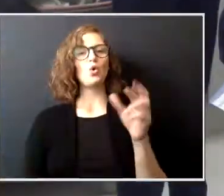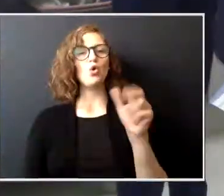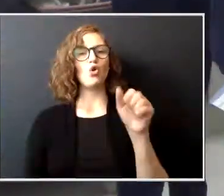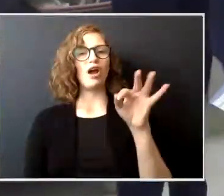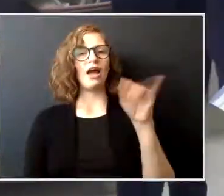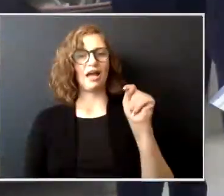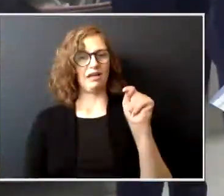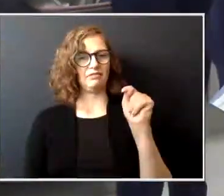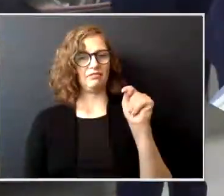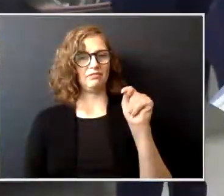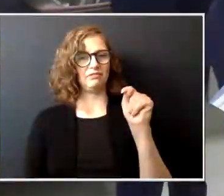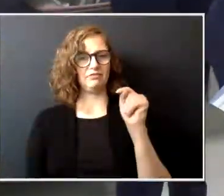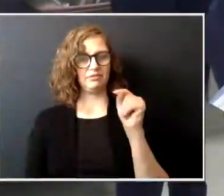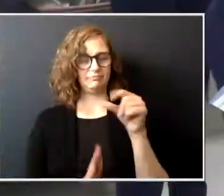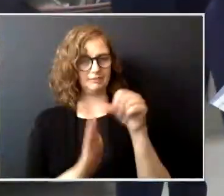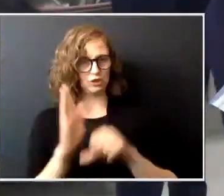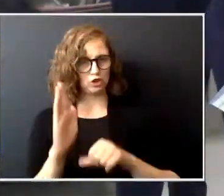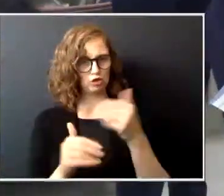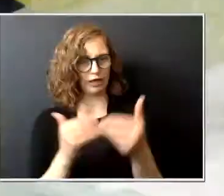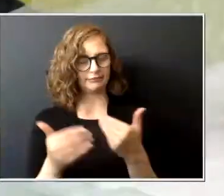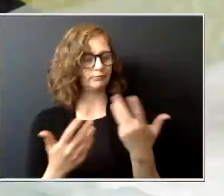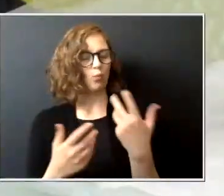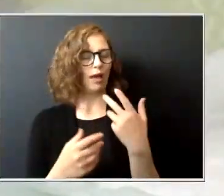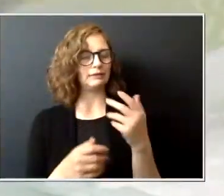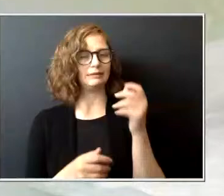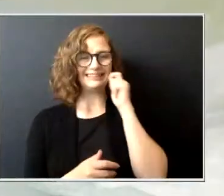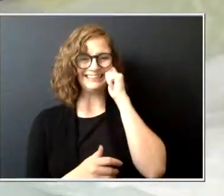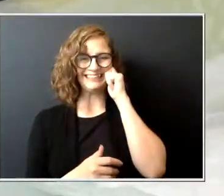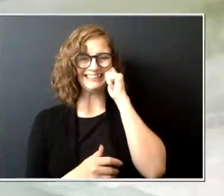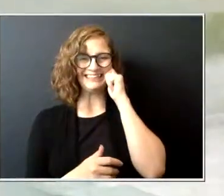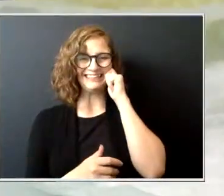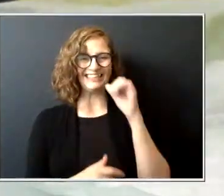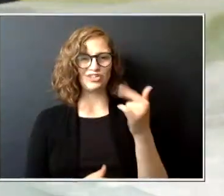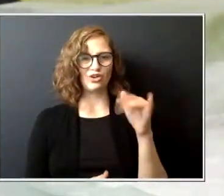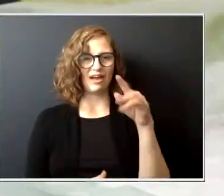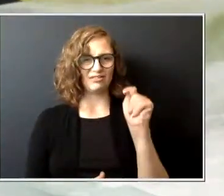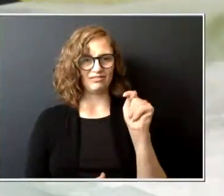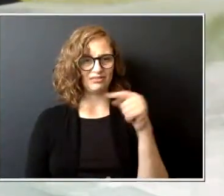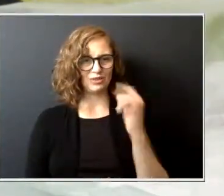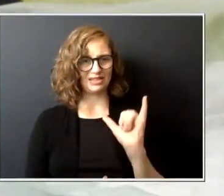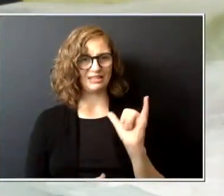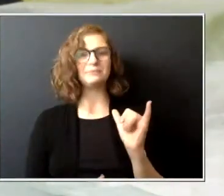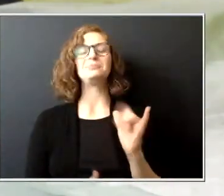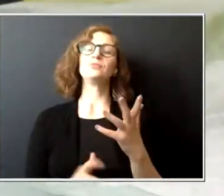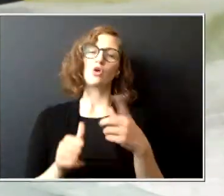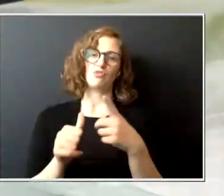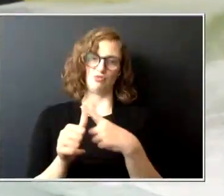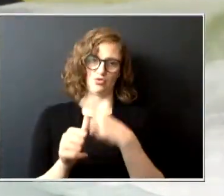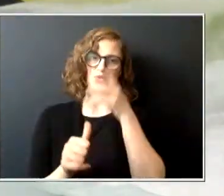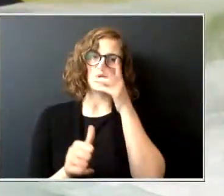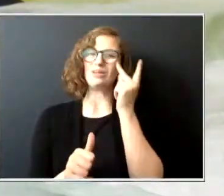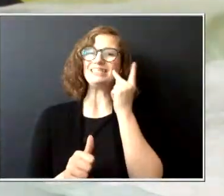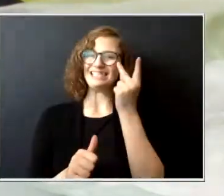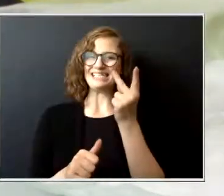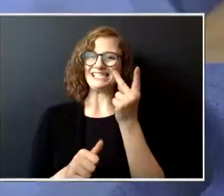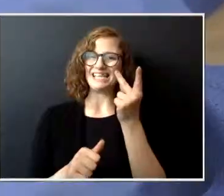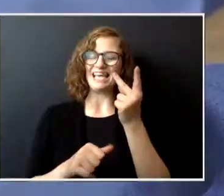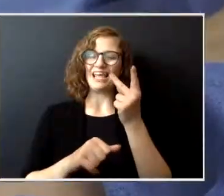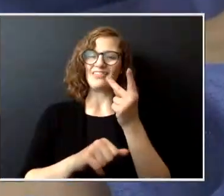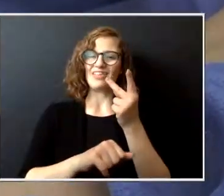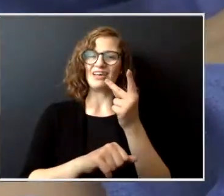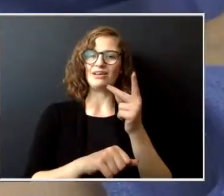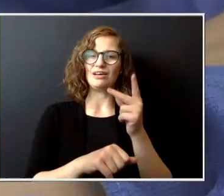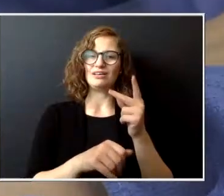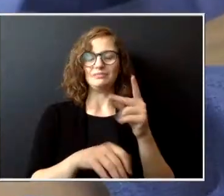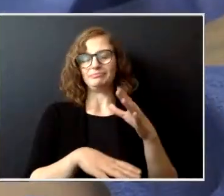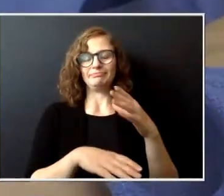skin grafting and things like that? Sure. So first you're going to see us kind of take down the dressing. You're not going to see us when we get in there go ahead, but the first step is to